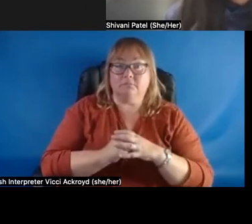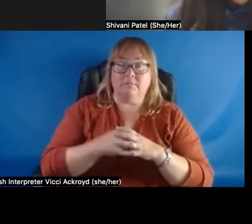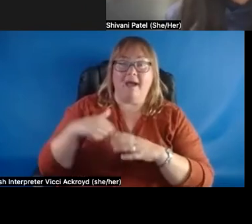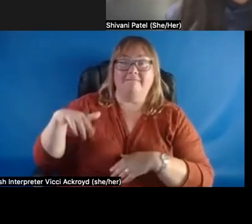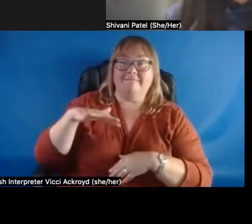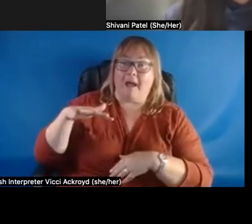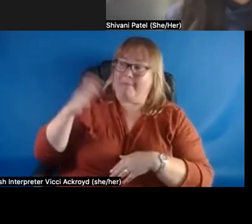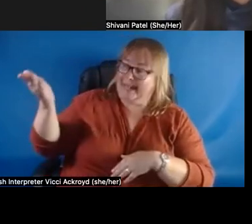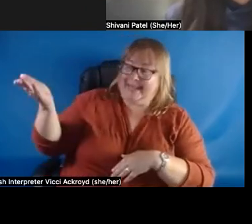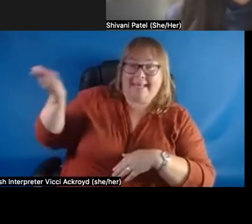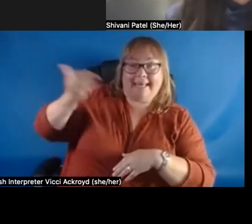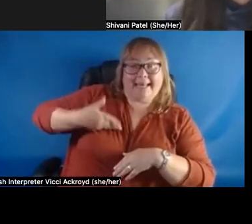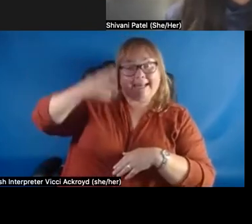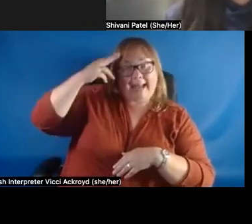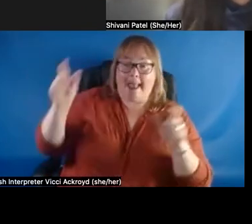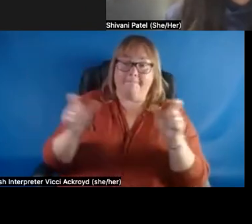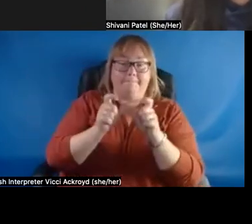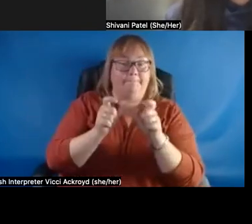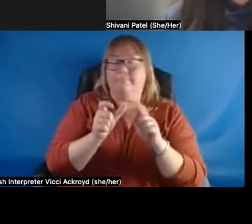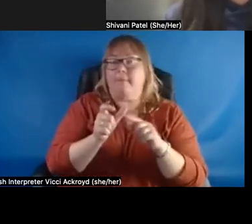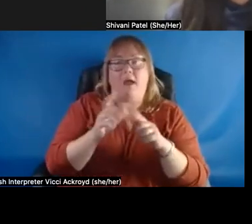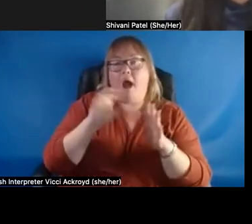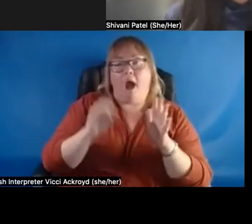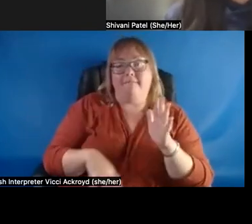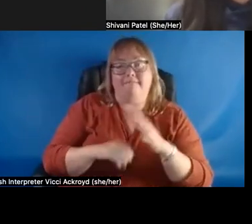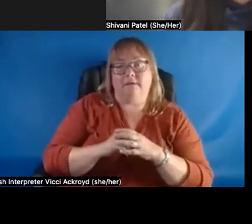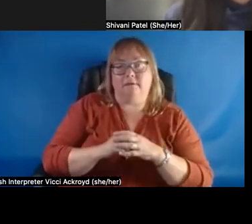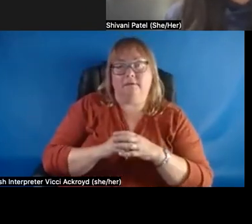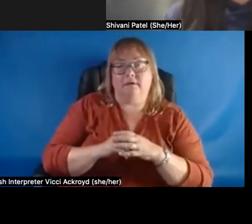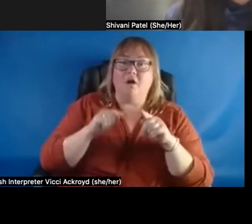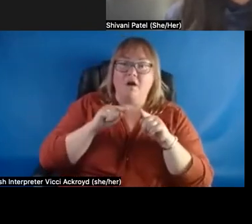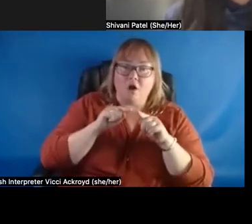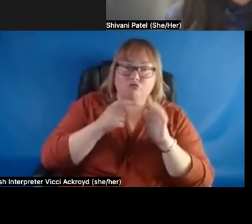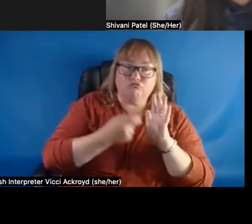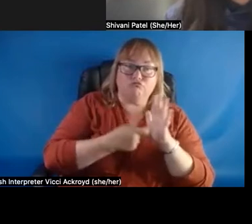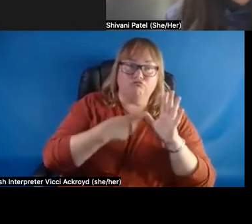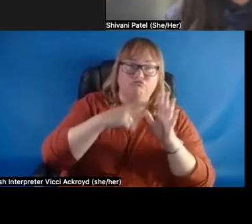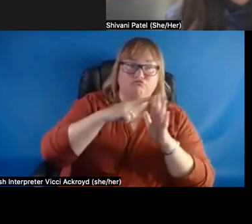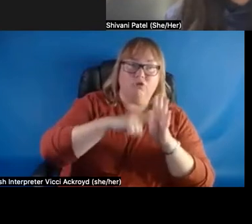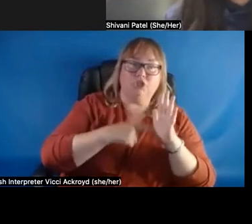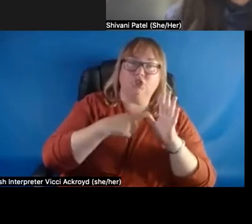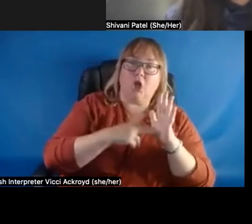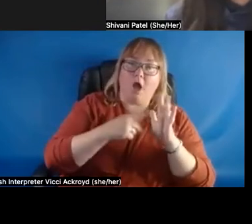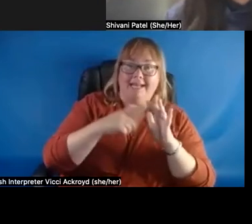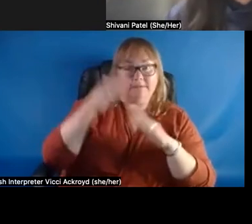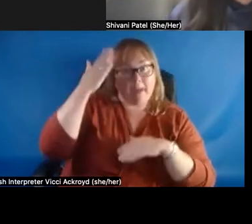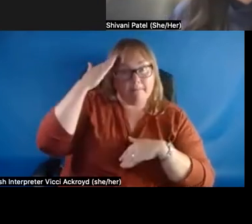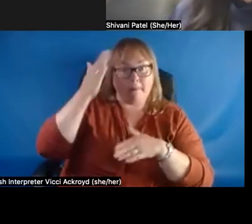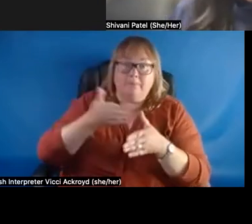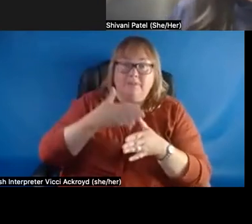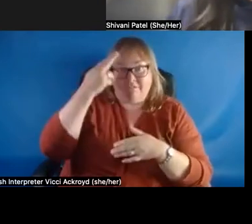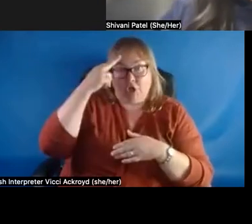The Rajani is my mom's name, my mother's first name, and it was interesting when I